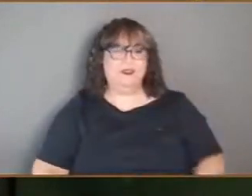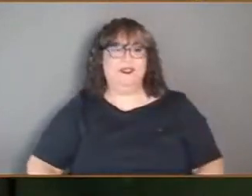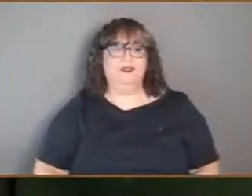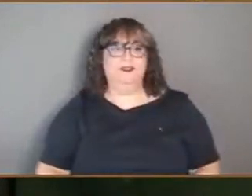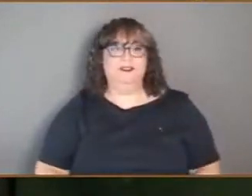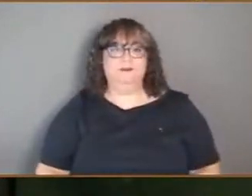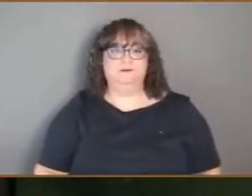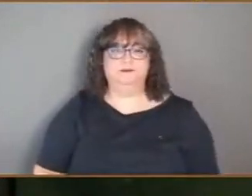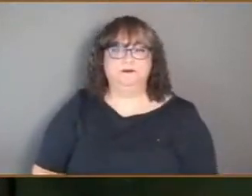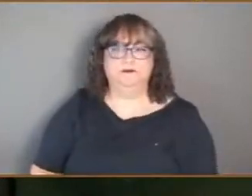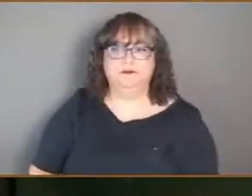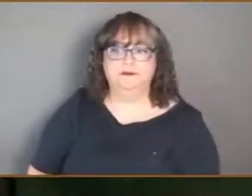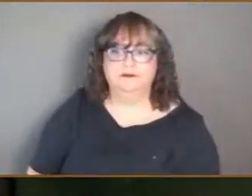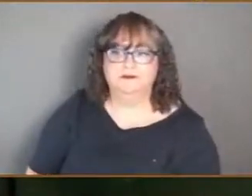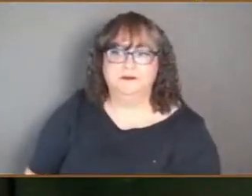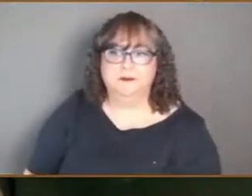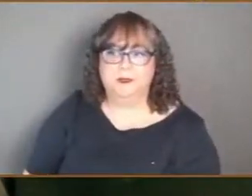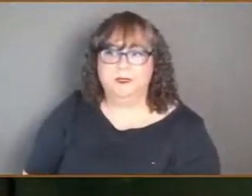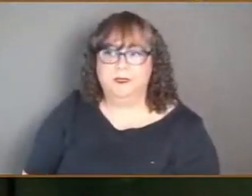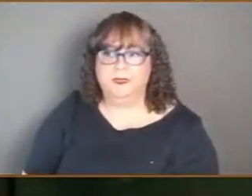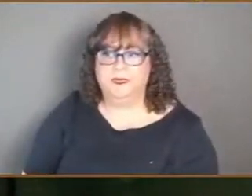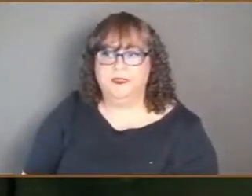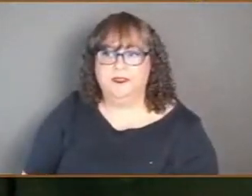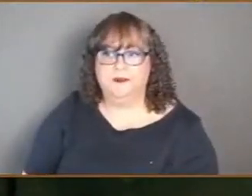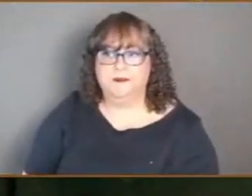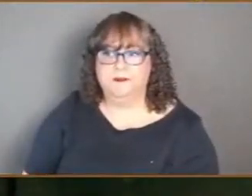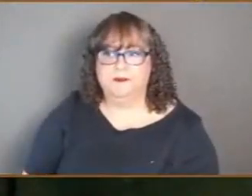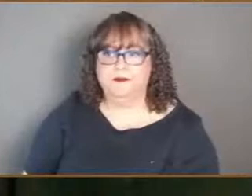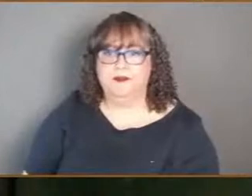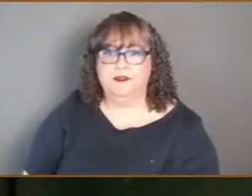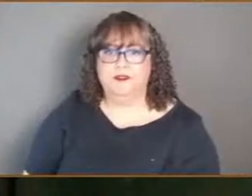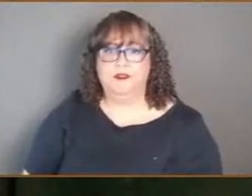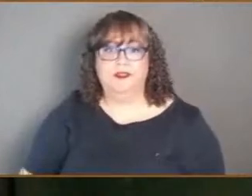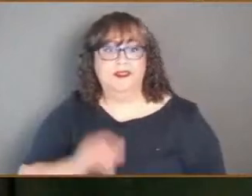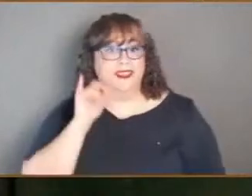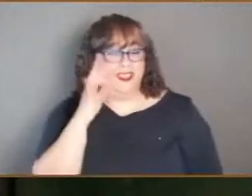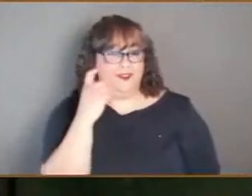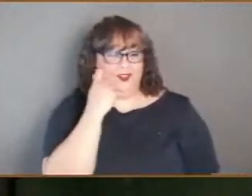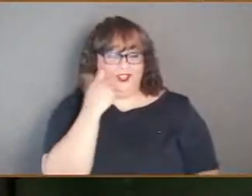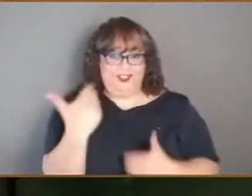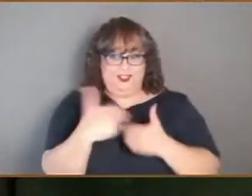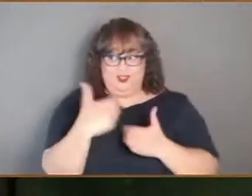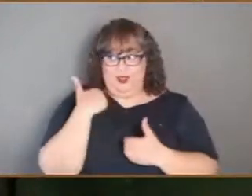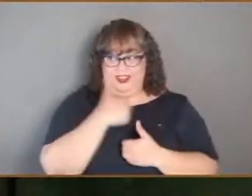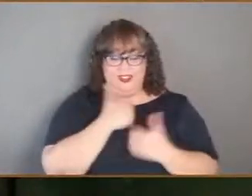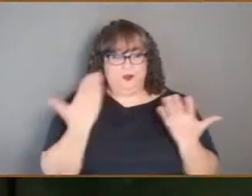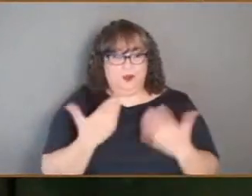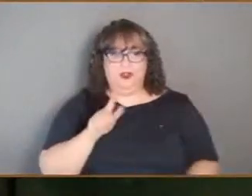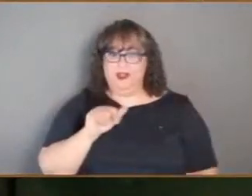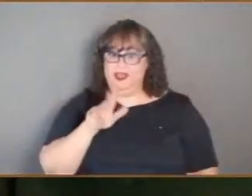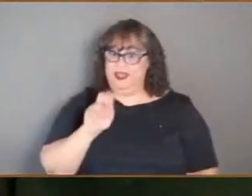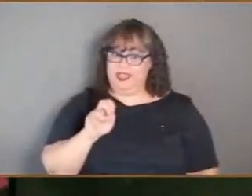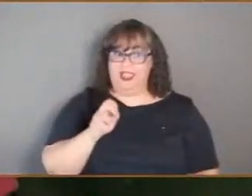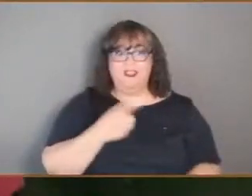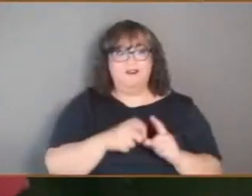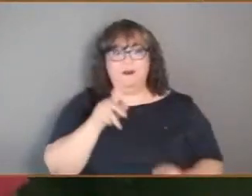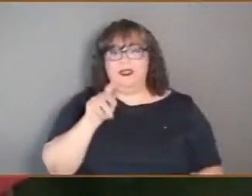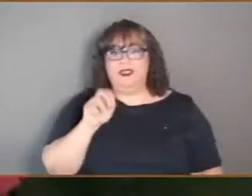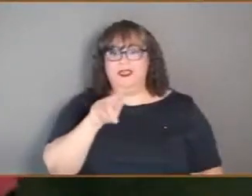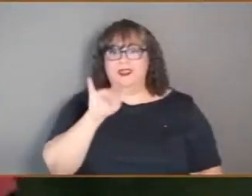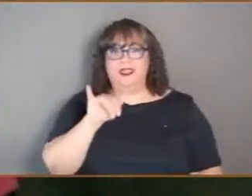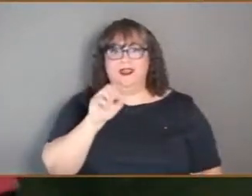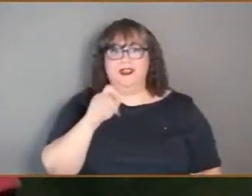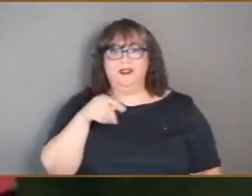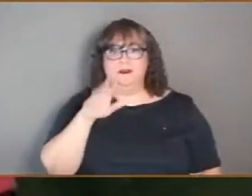If you are just tuning in, we are live from Kennedy Space Center, just 12 hours away from NASA launching Lucy, the